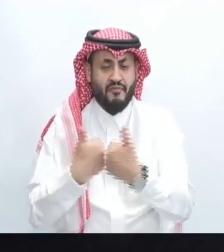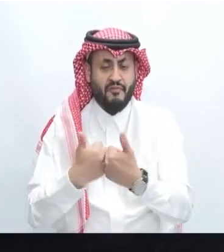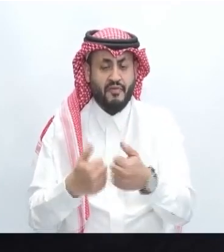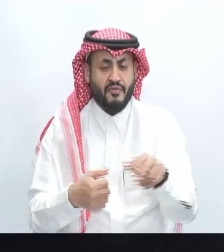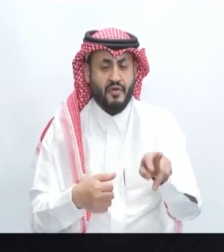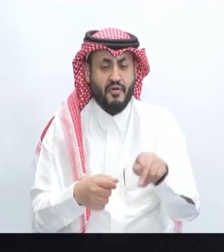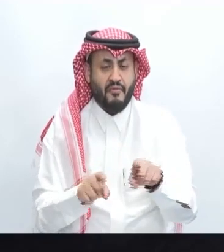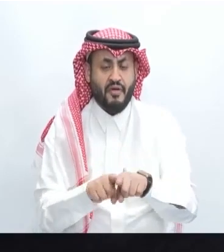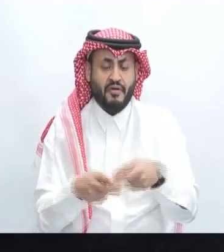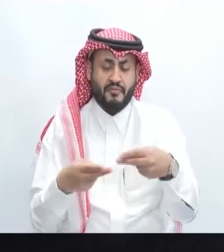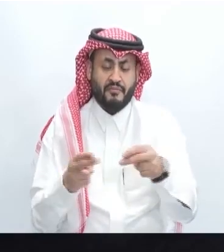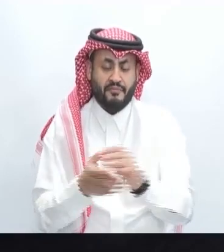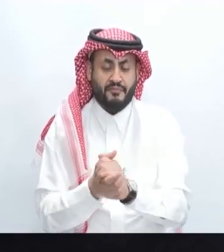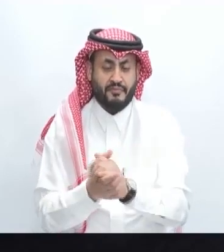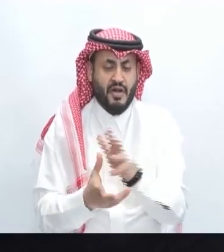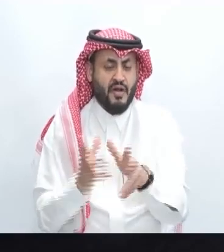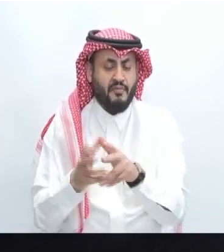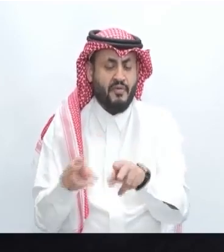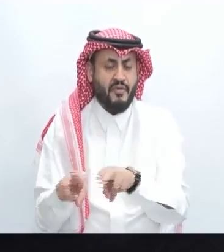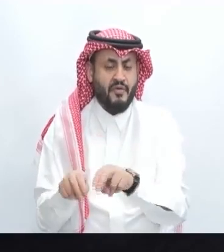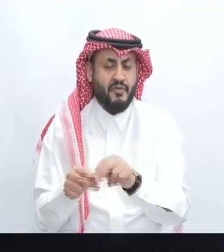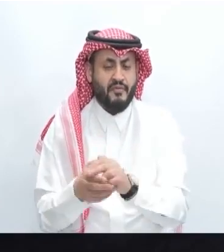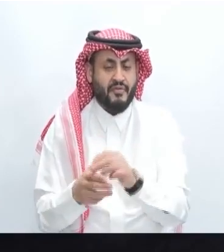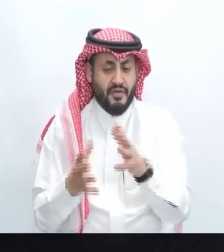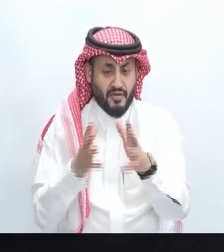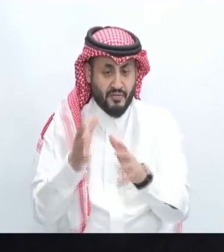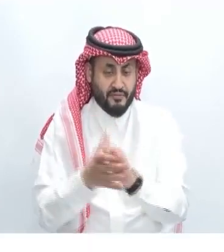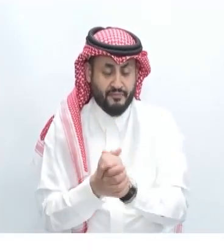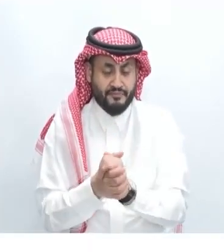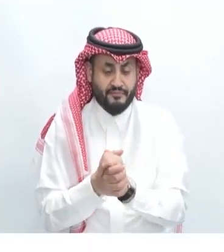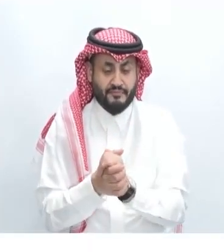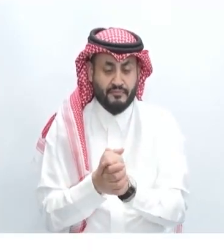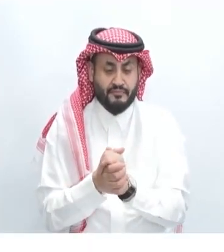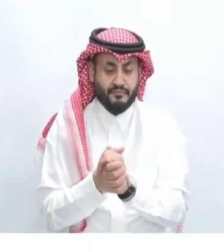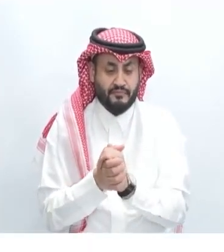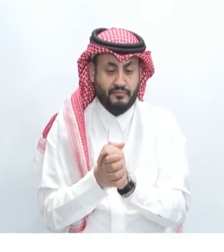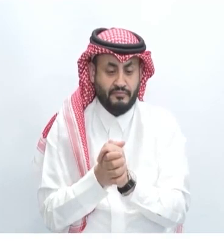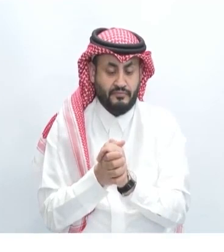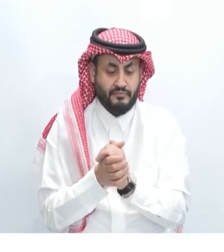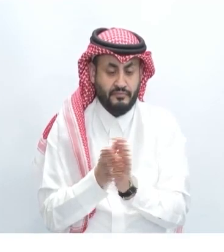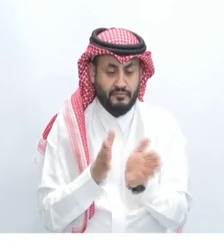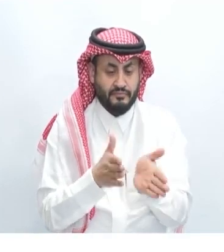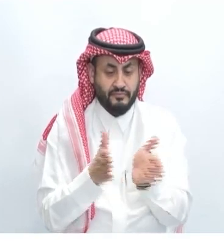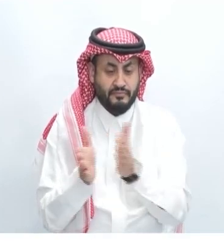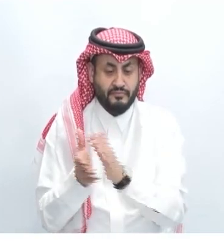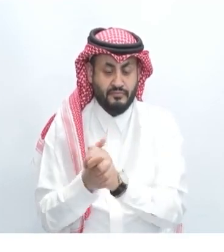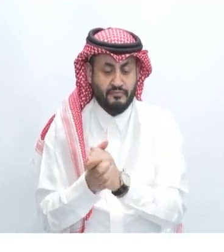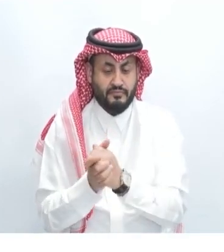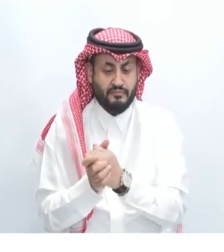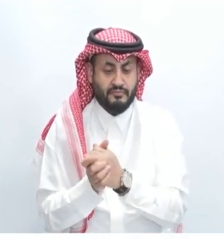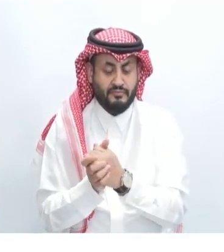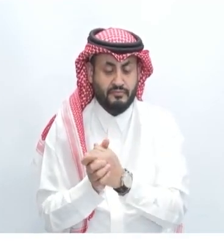your partner, just to talk about animals and describe animals. And also, you can act out